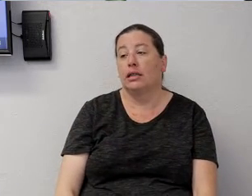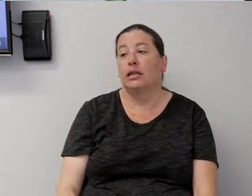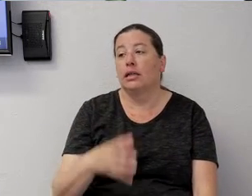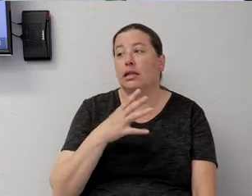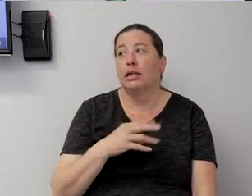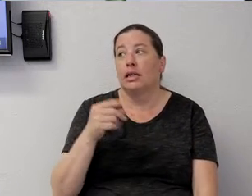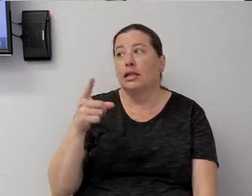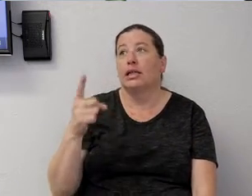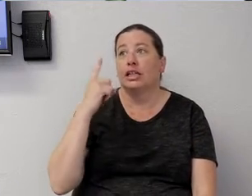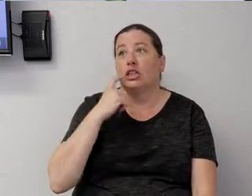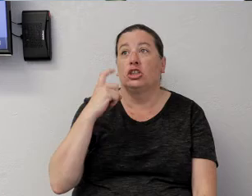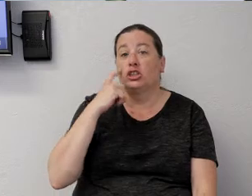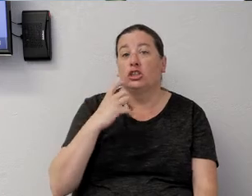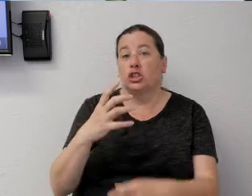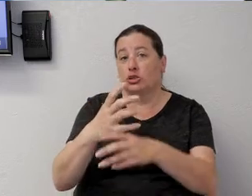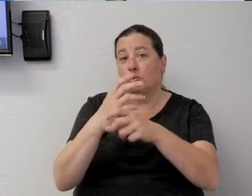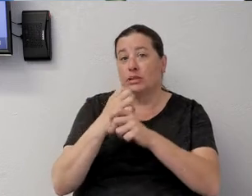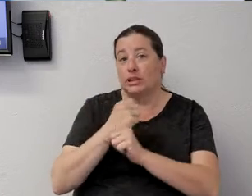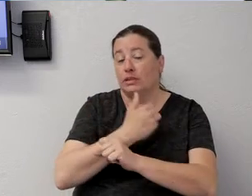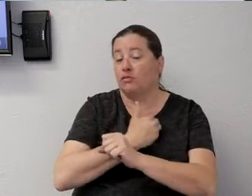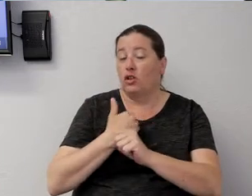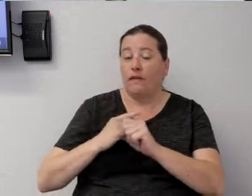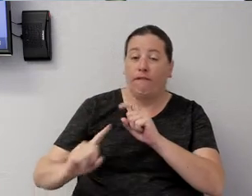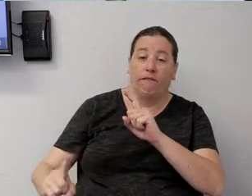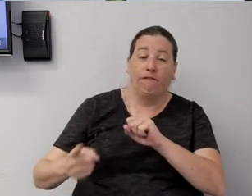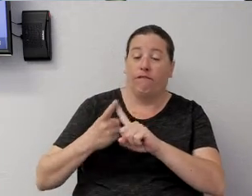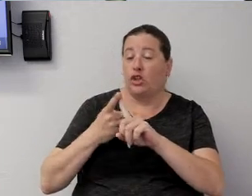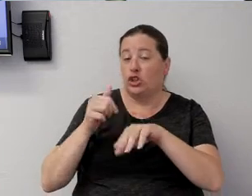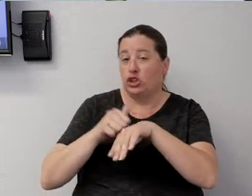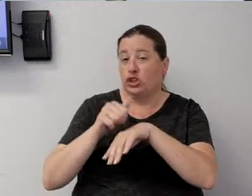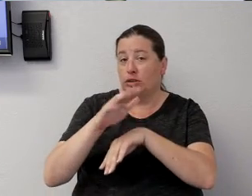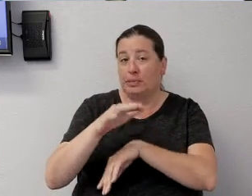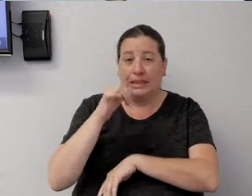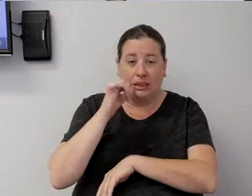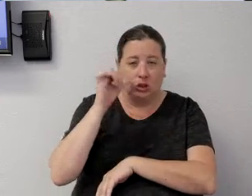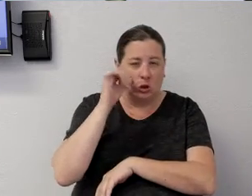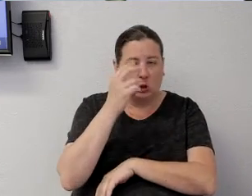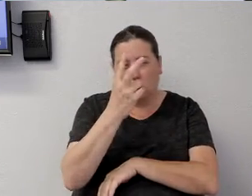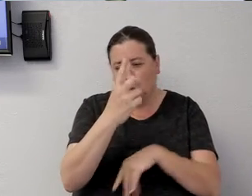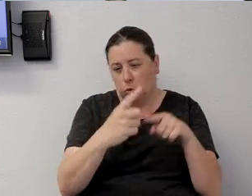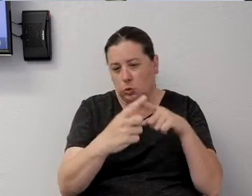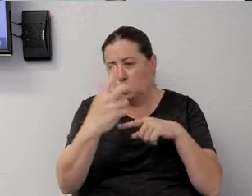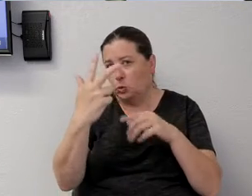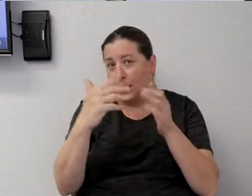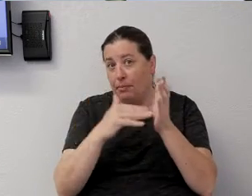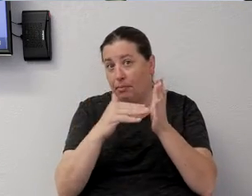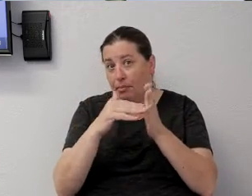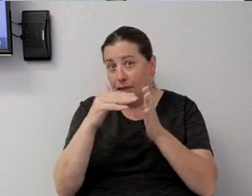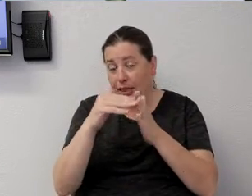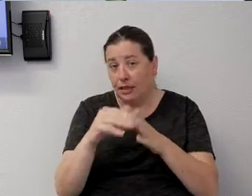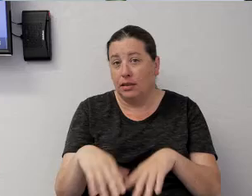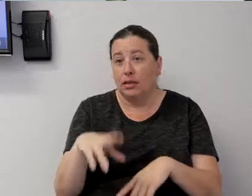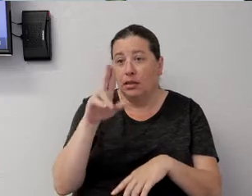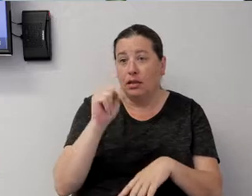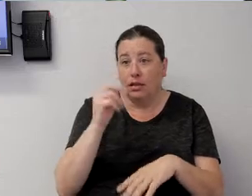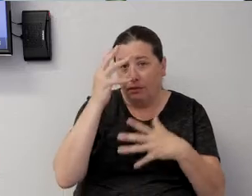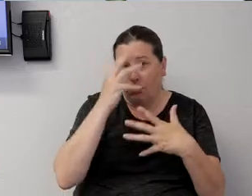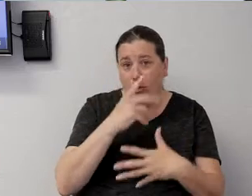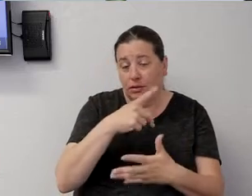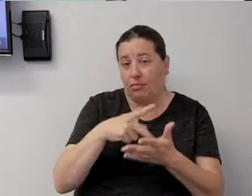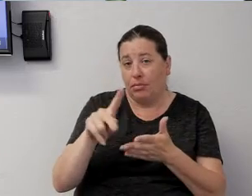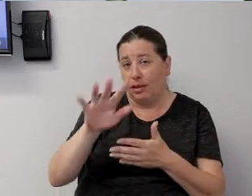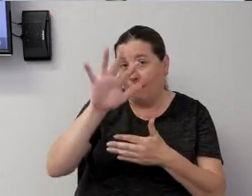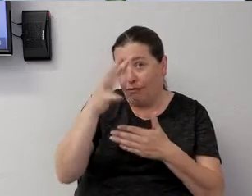just received our first shipment yesterday, 2 or 3 million of those masks. Unfortunately, he paid $5 per